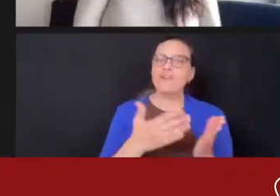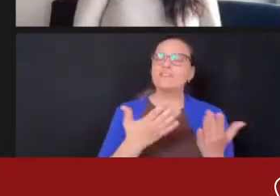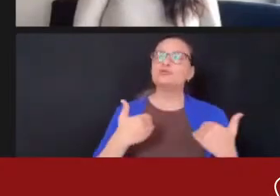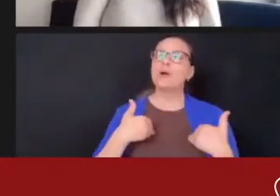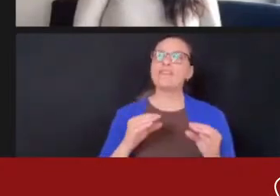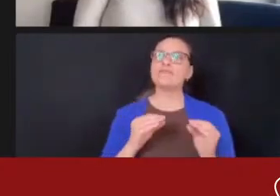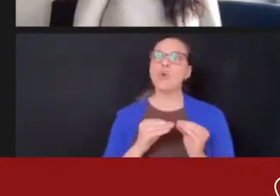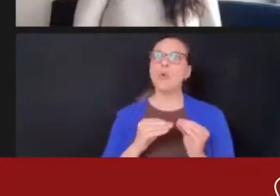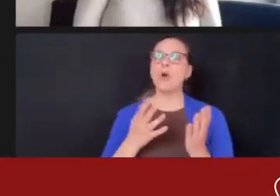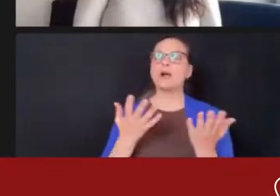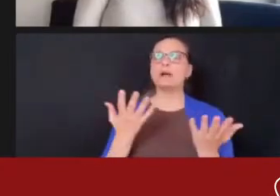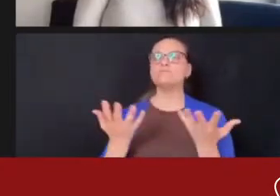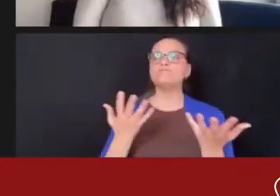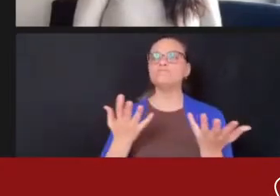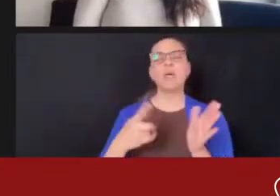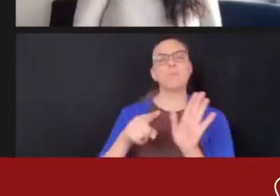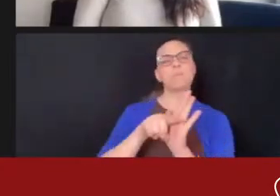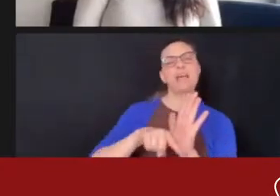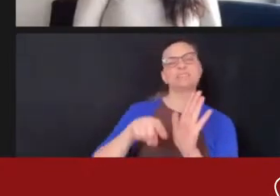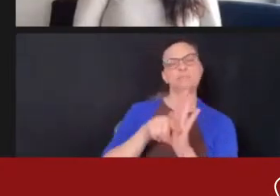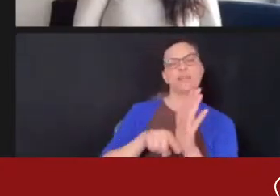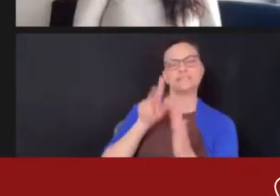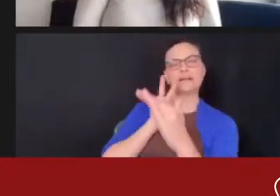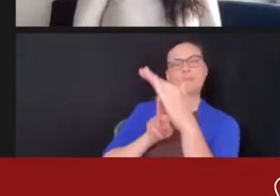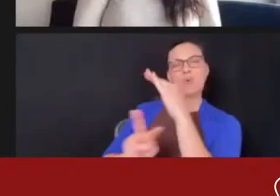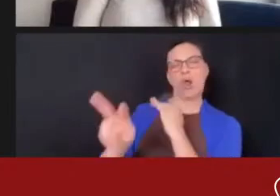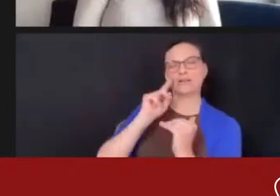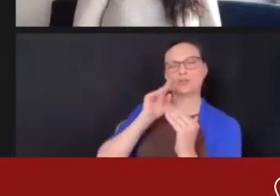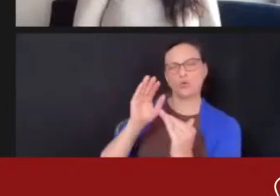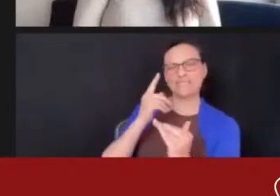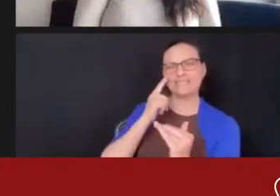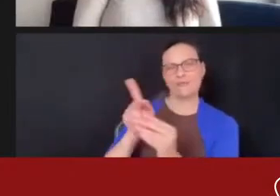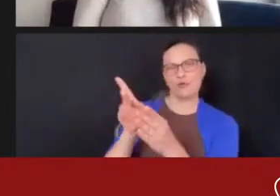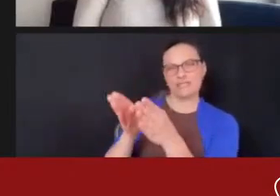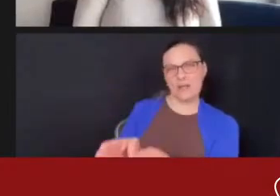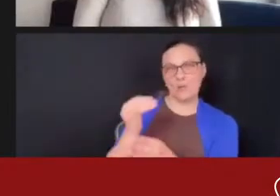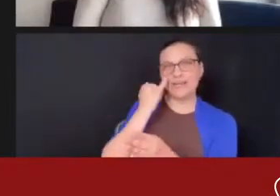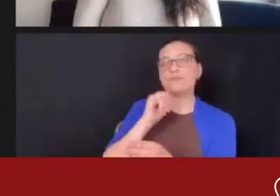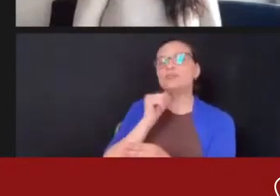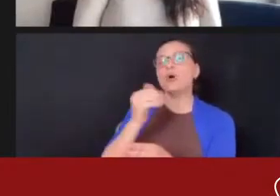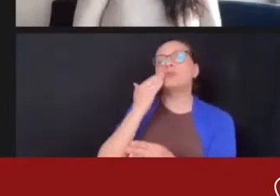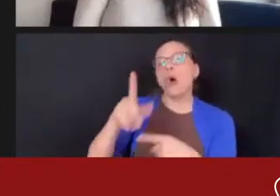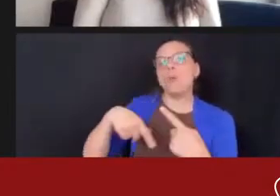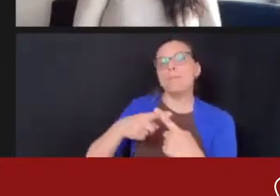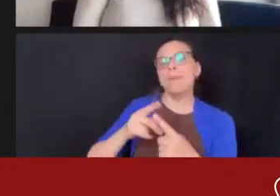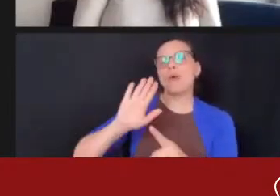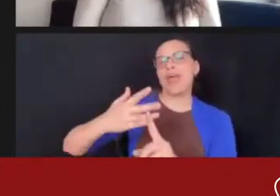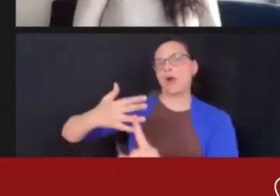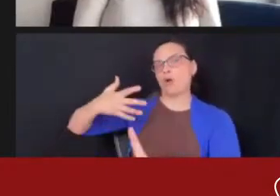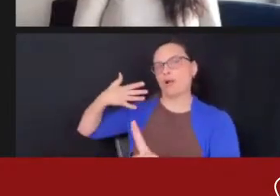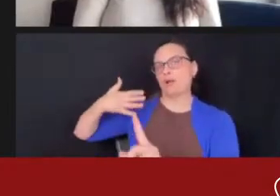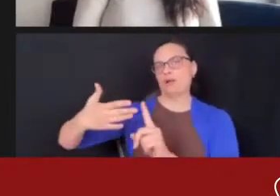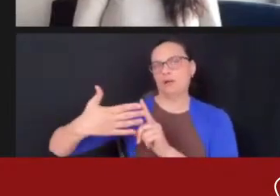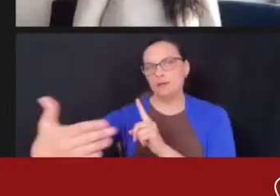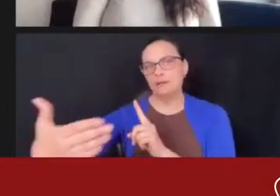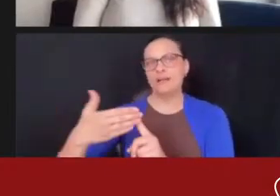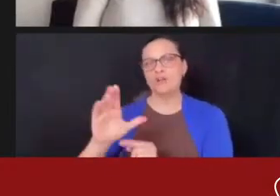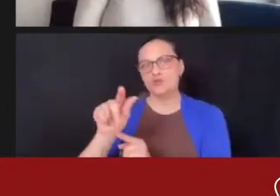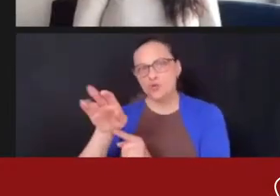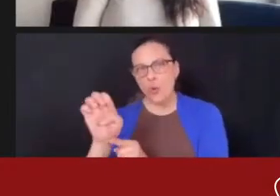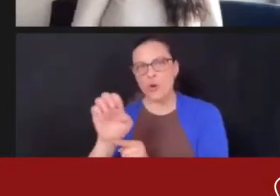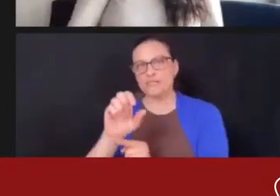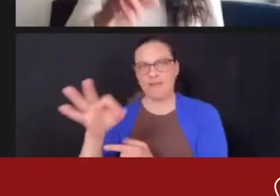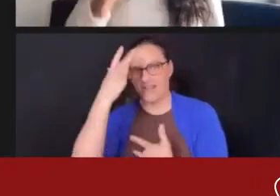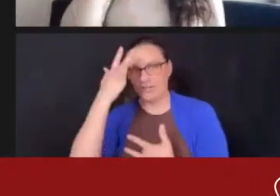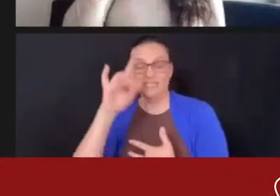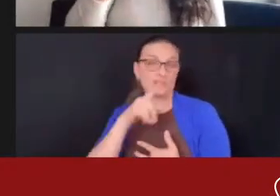pessimistic prognoses for someone if we don't know about their course of illness, just because of what work we do. Yeah,